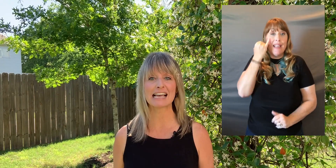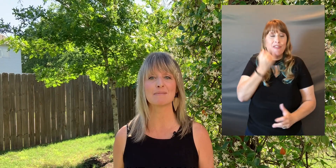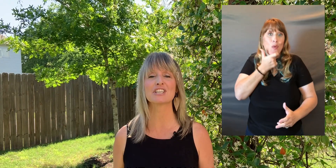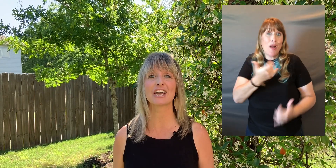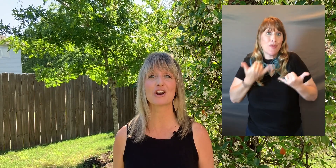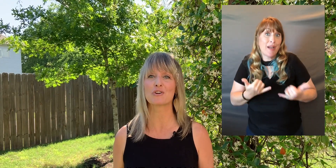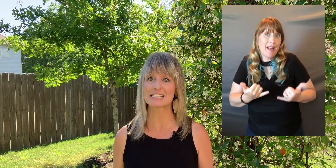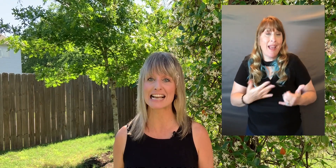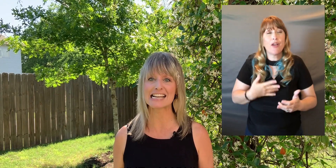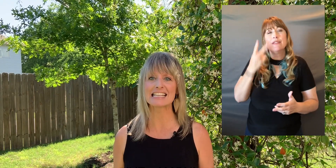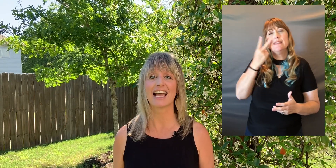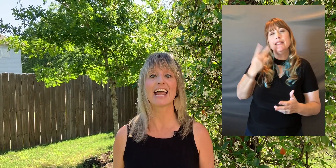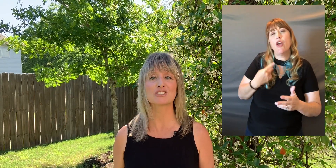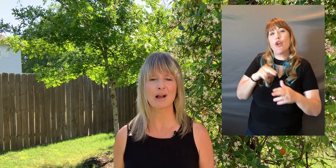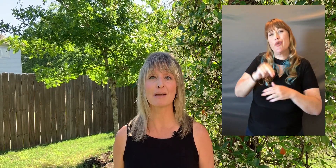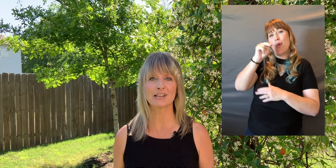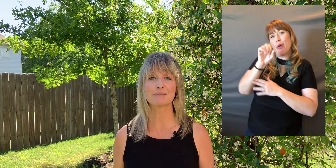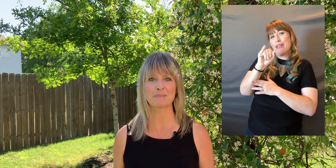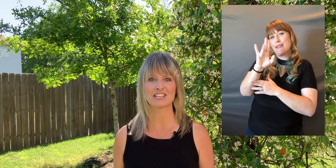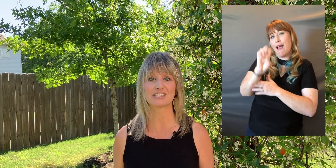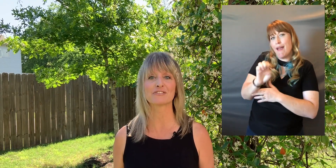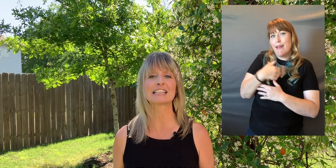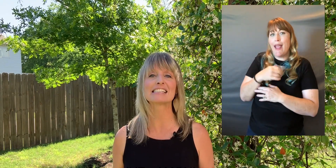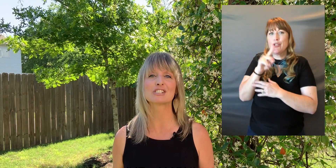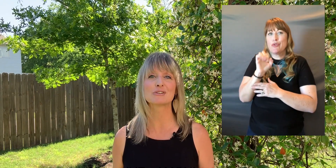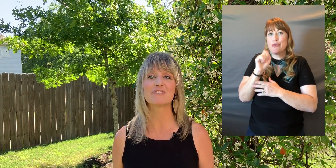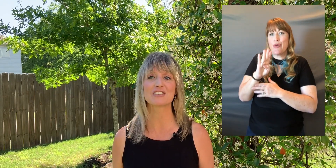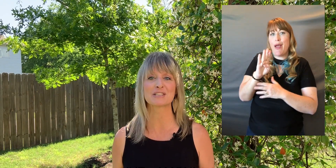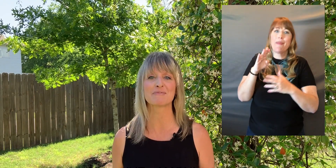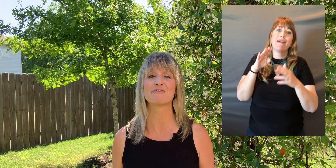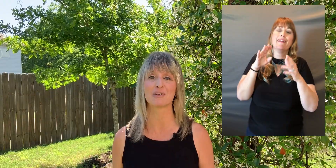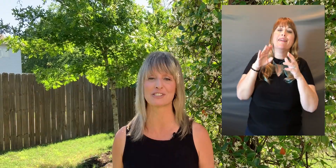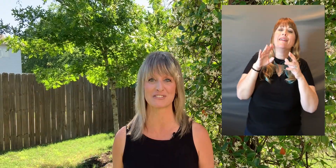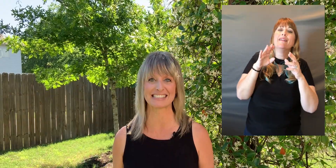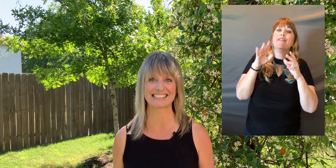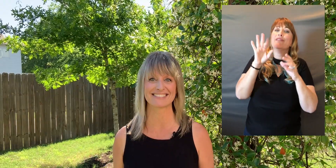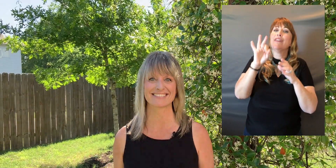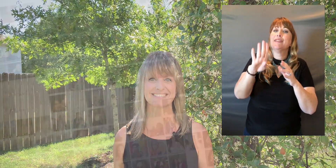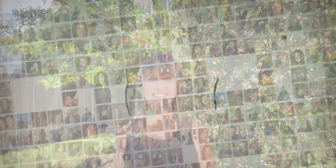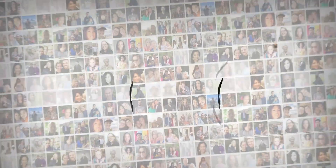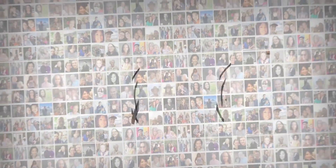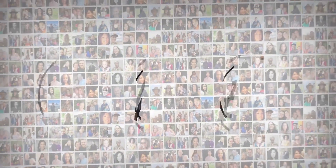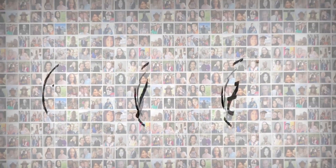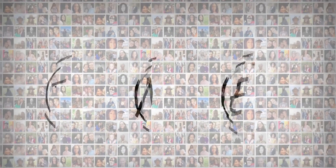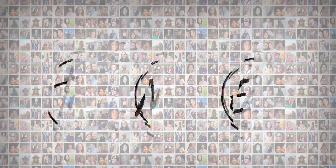in real time, check out our Northside and Tribe Facebook pages for links to Zoom fellowship following service.